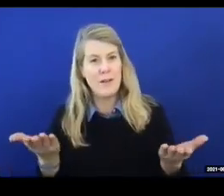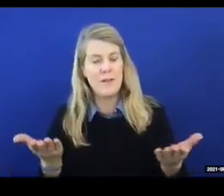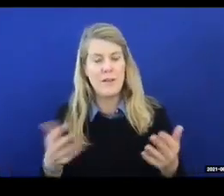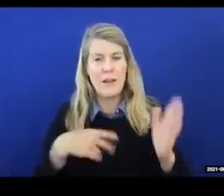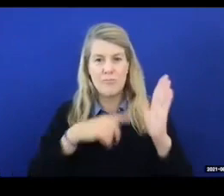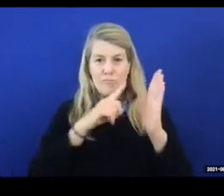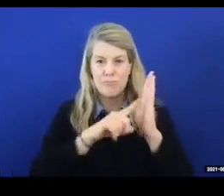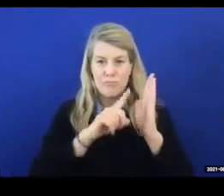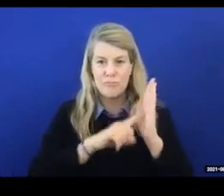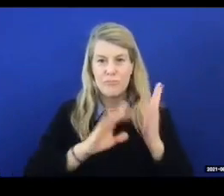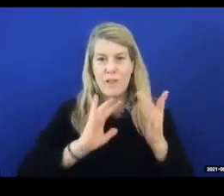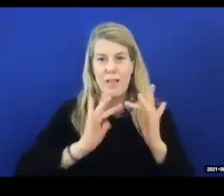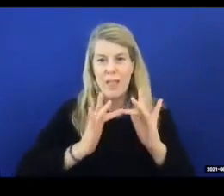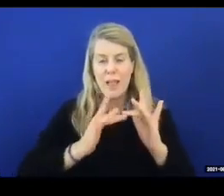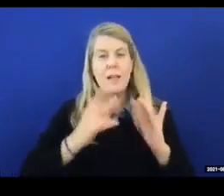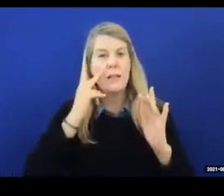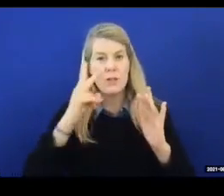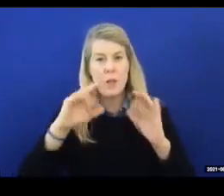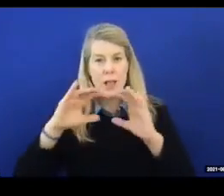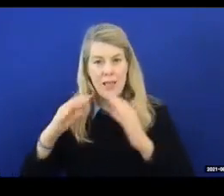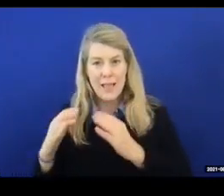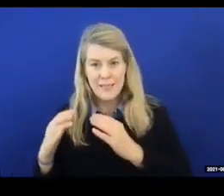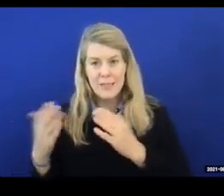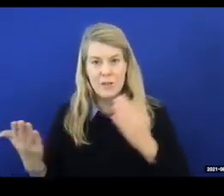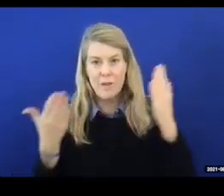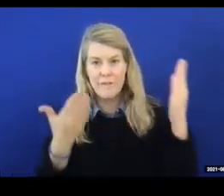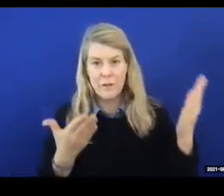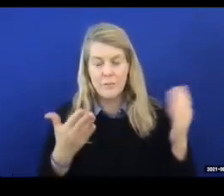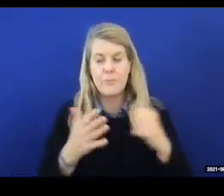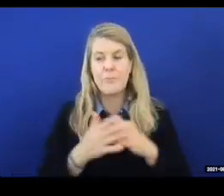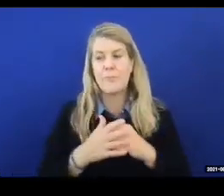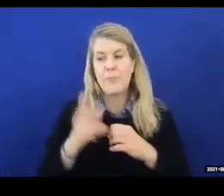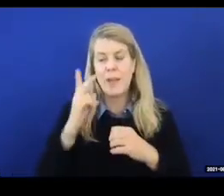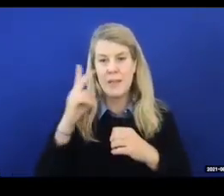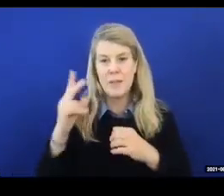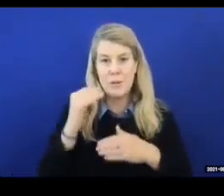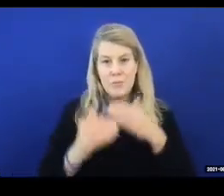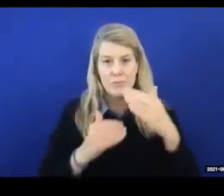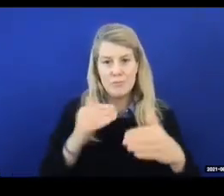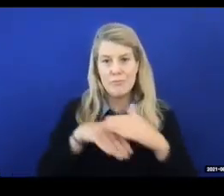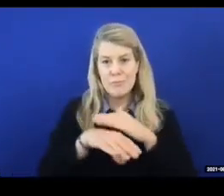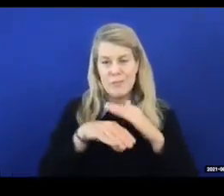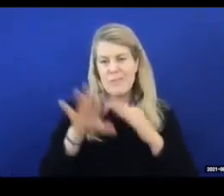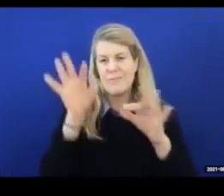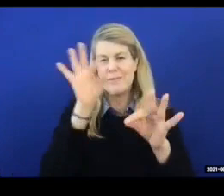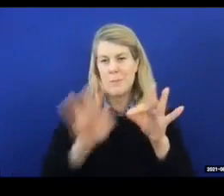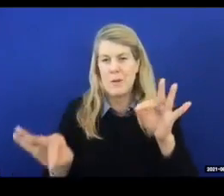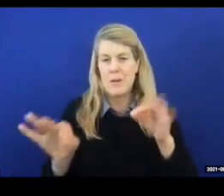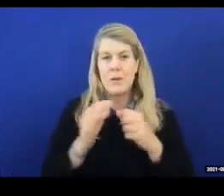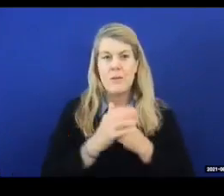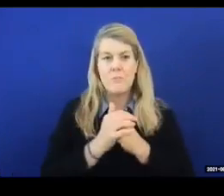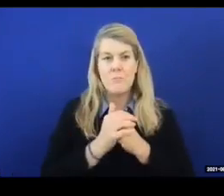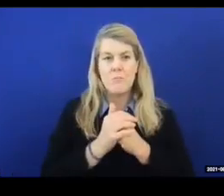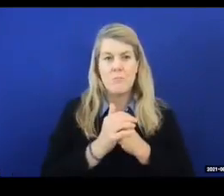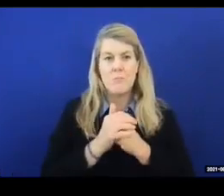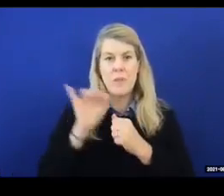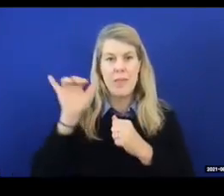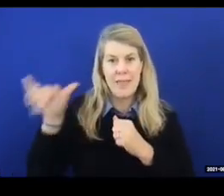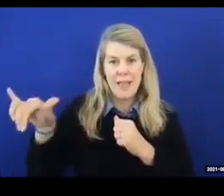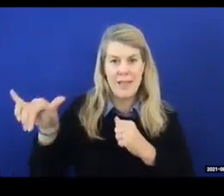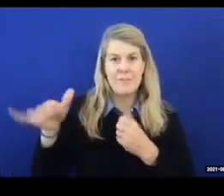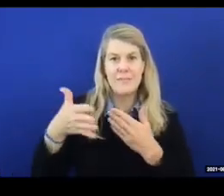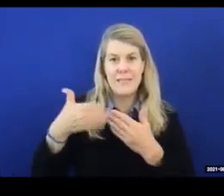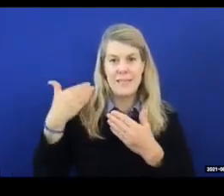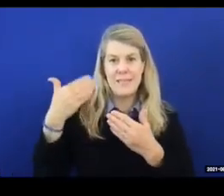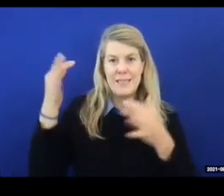the classes they were offering, and I saw like the admissions process. It was very simple. So I was like, this